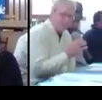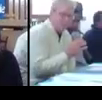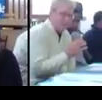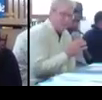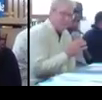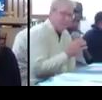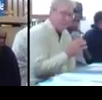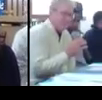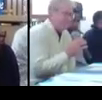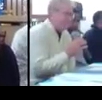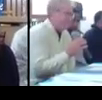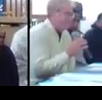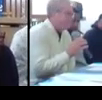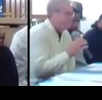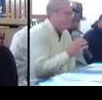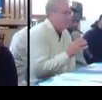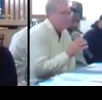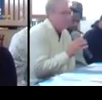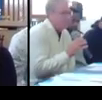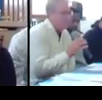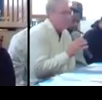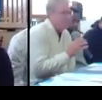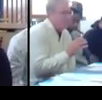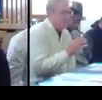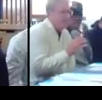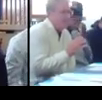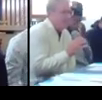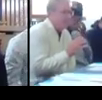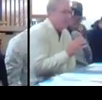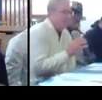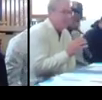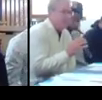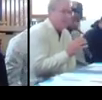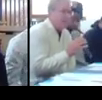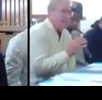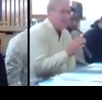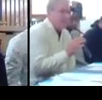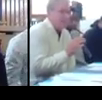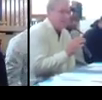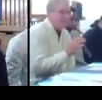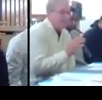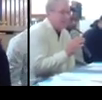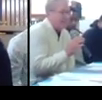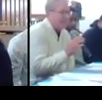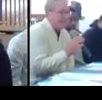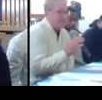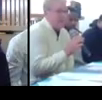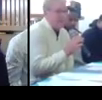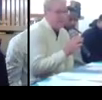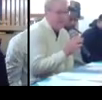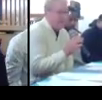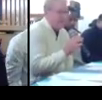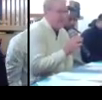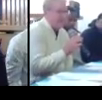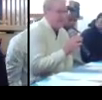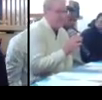and look at this one closely, I think it's a good plan, a good roadmap. Plans are great at articulating goals and how to